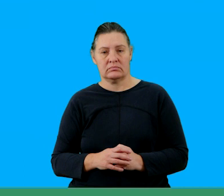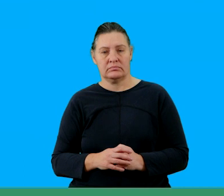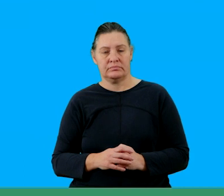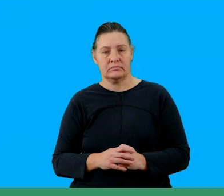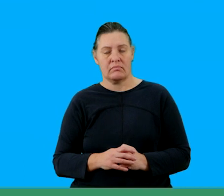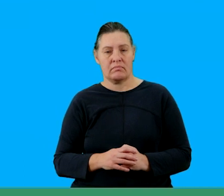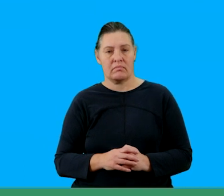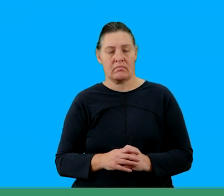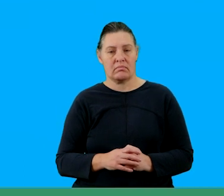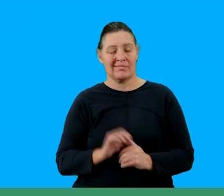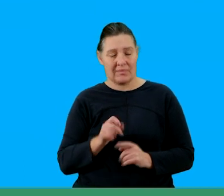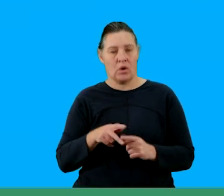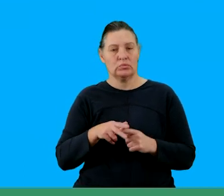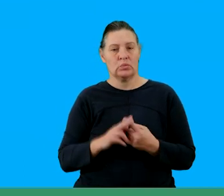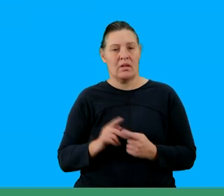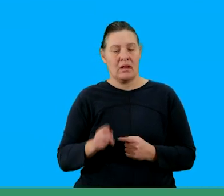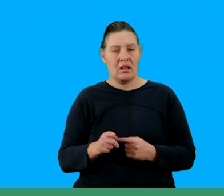A checklist to